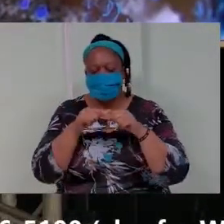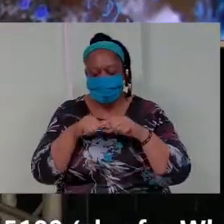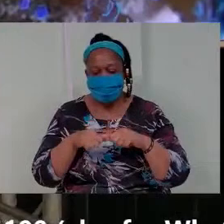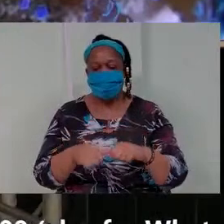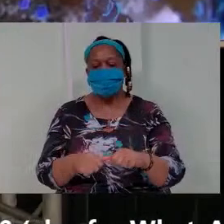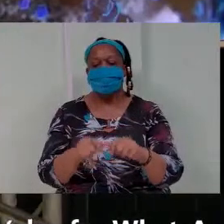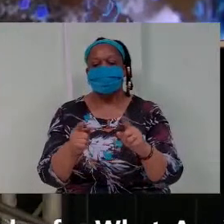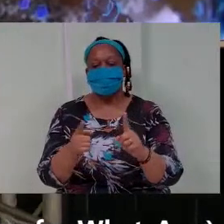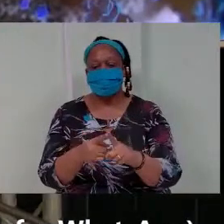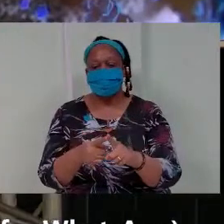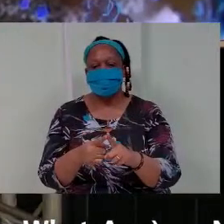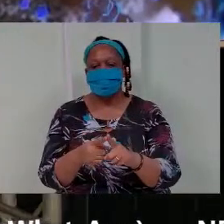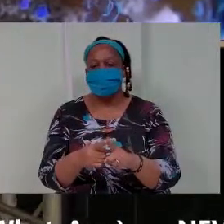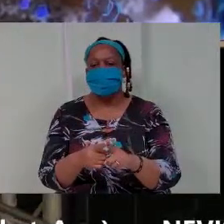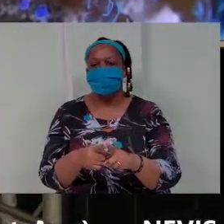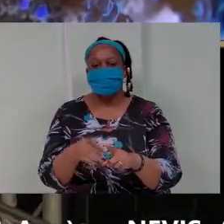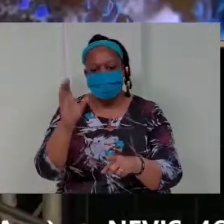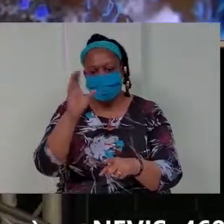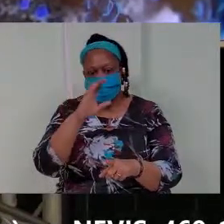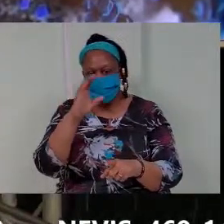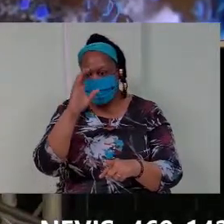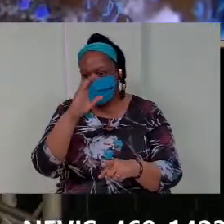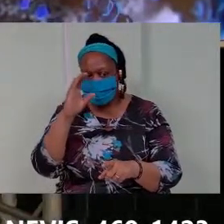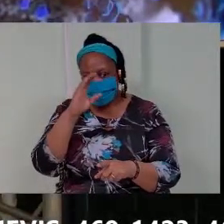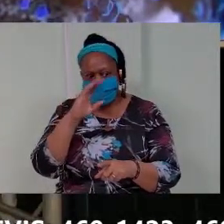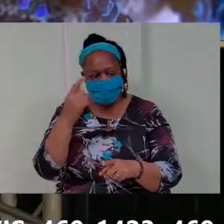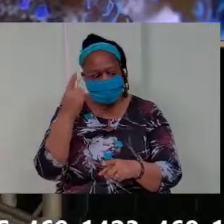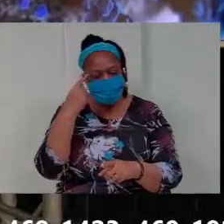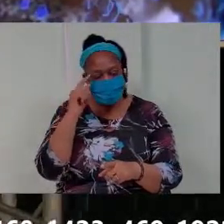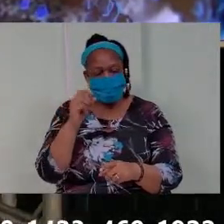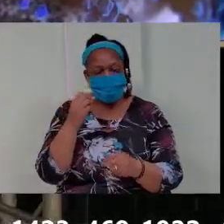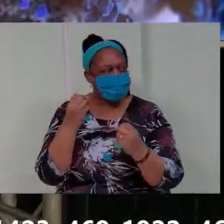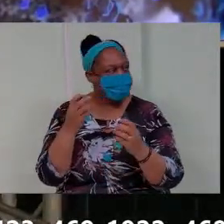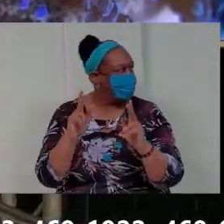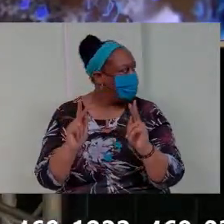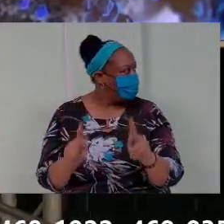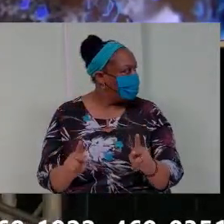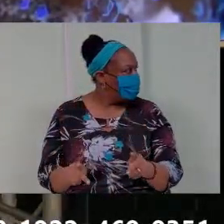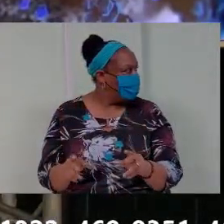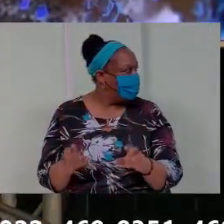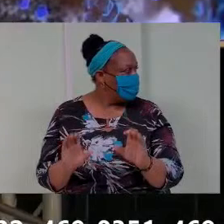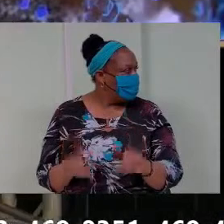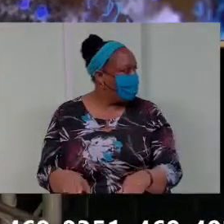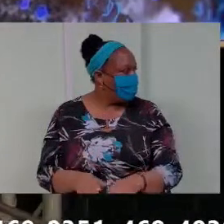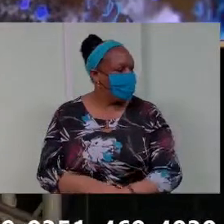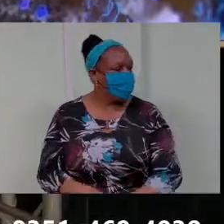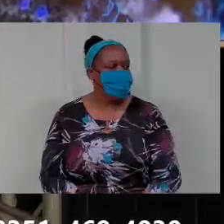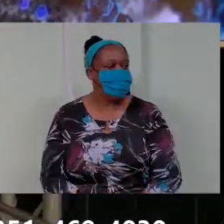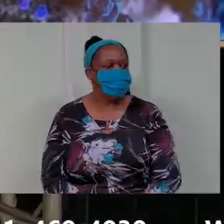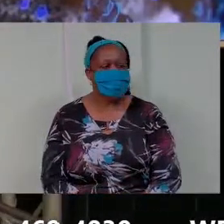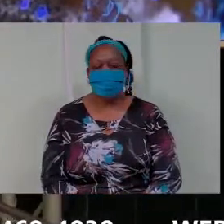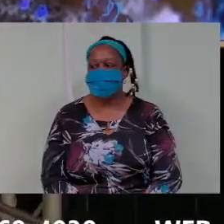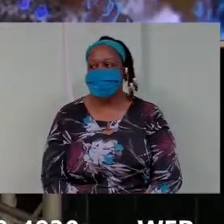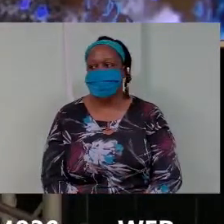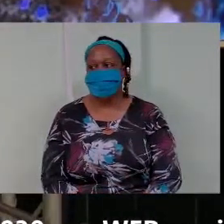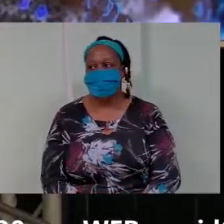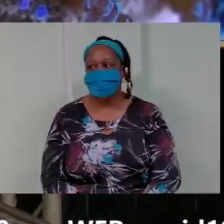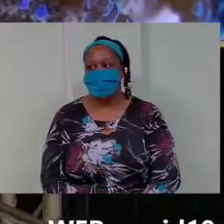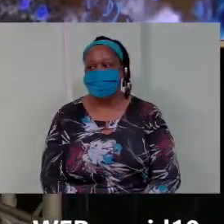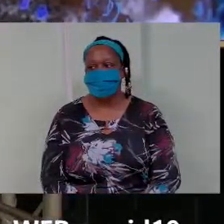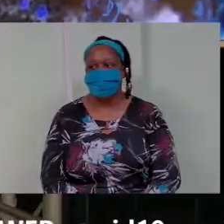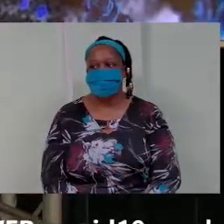continues to be very comprehensive and robust in its approach to contact tracing. Thank